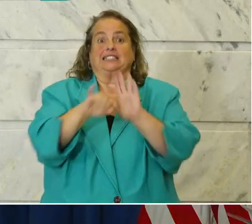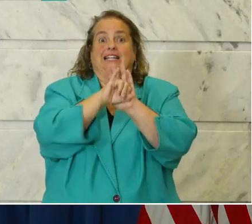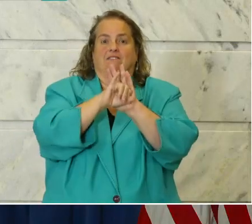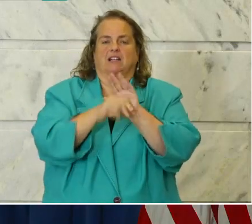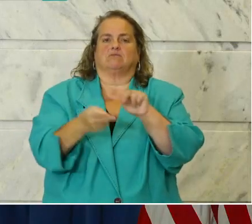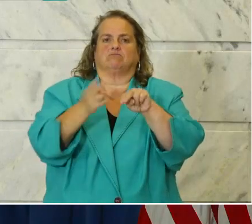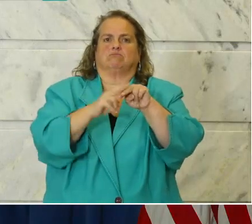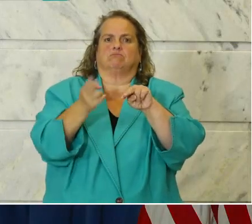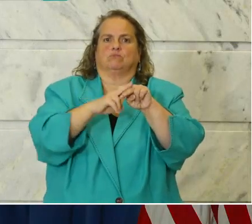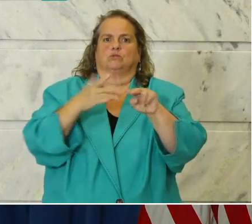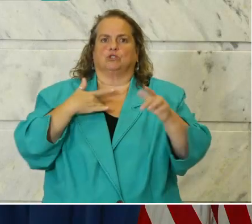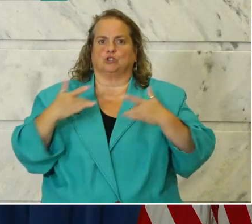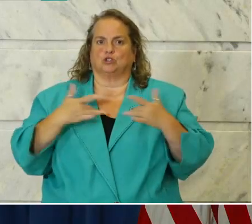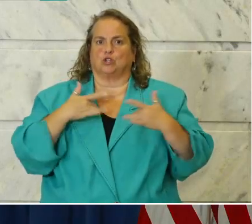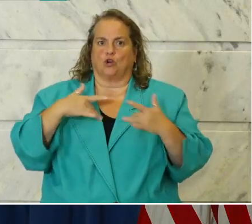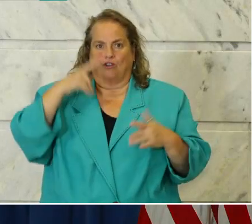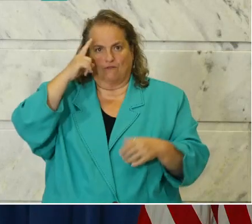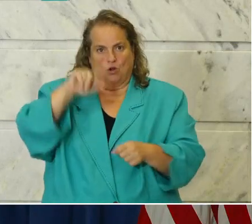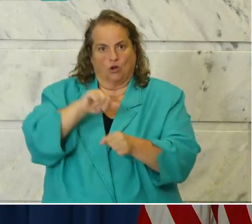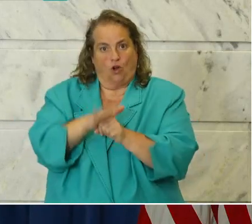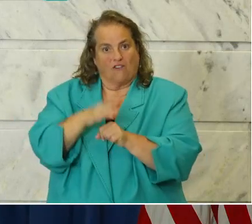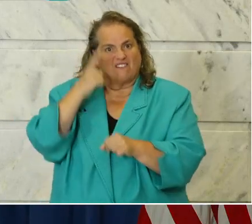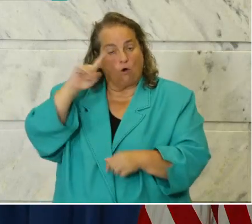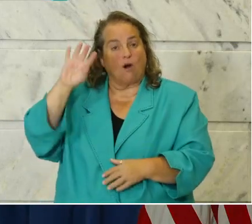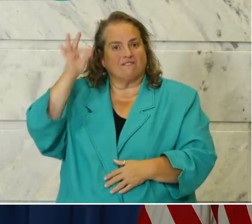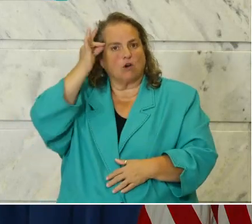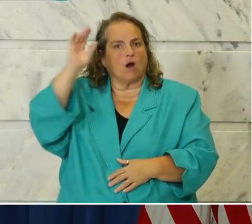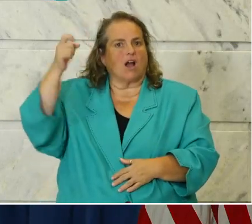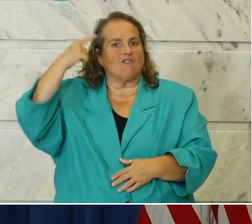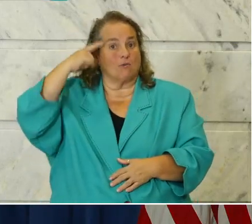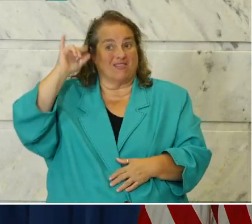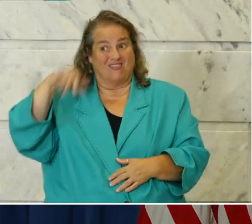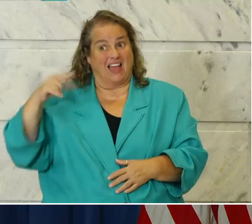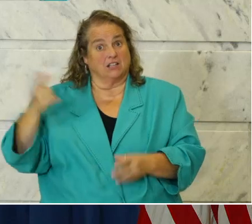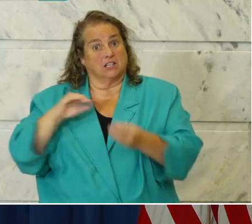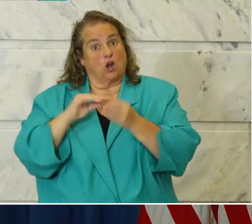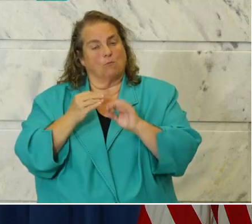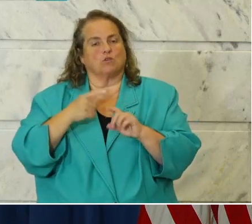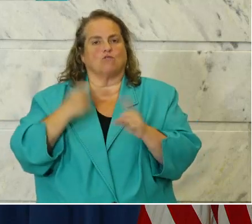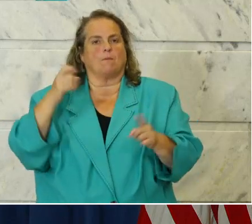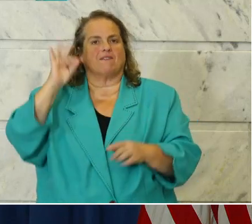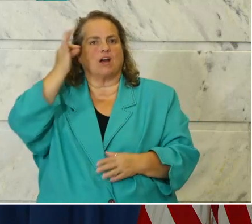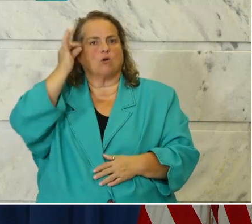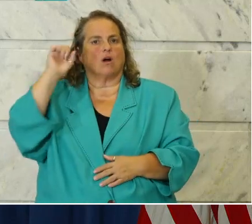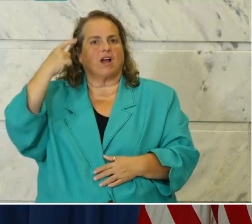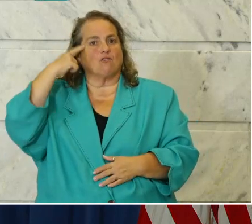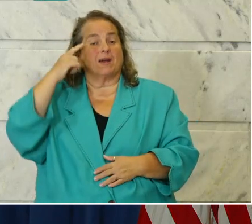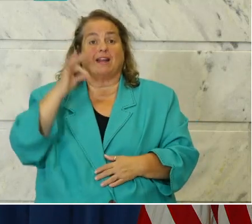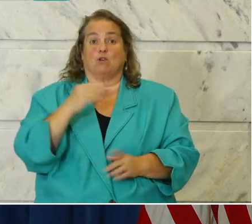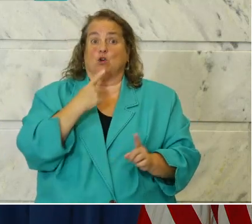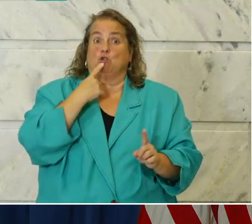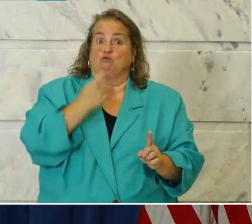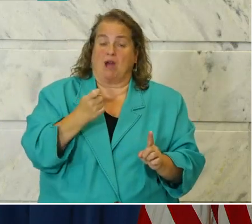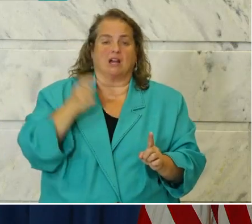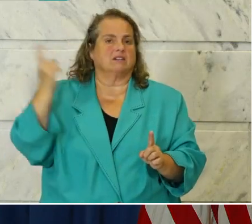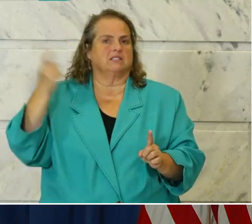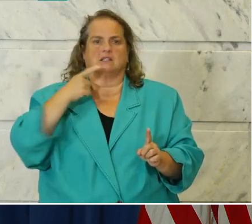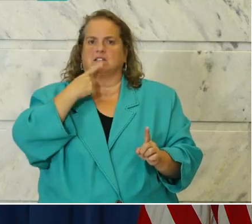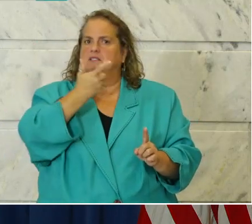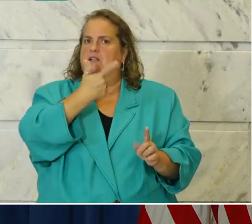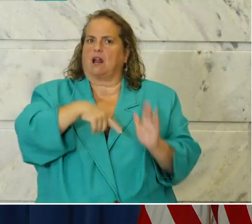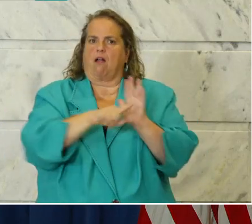increased concern for the federal government, and if you're in red, they're raising an alarm bell. And they still recommend